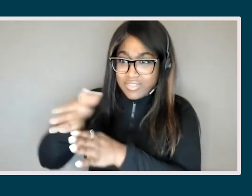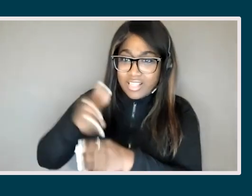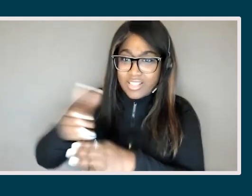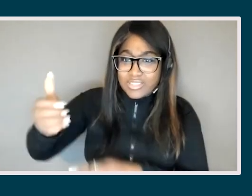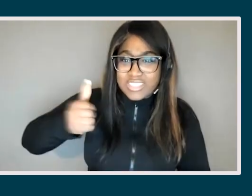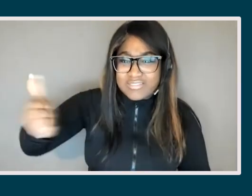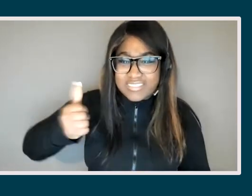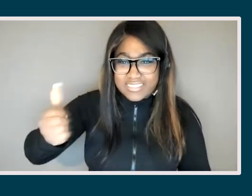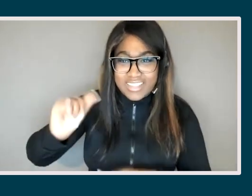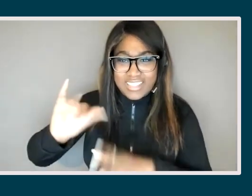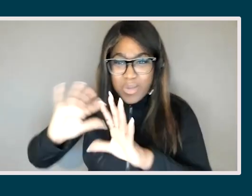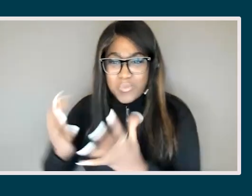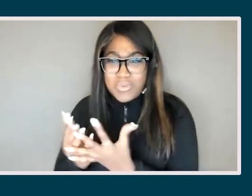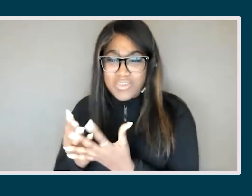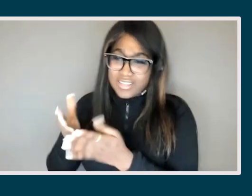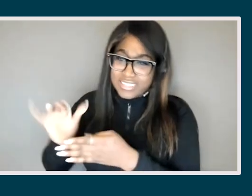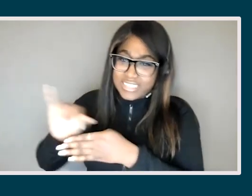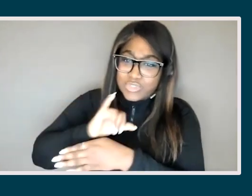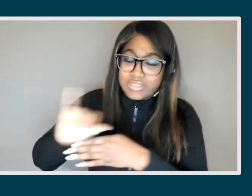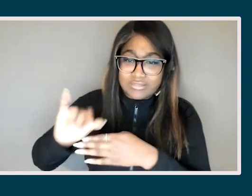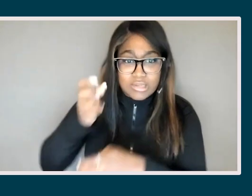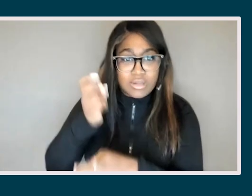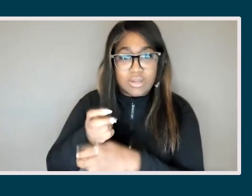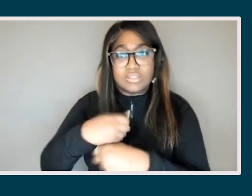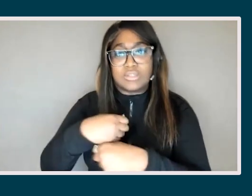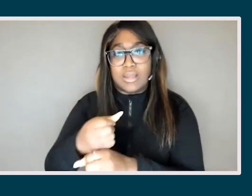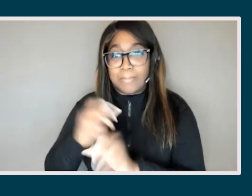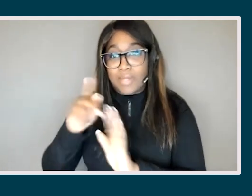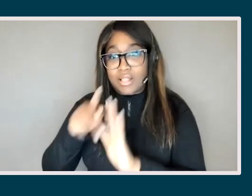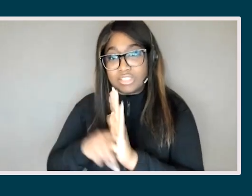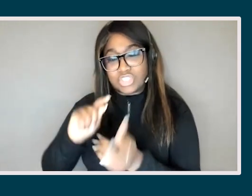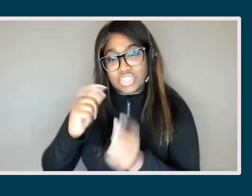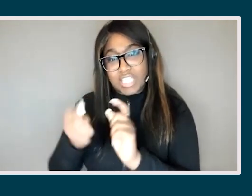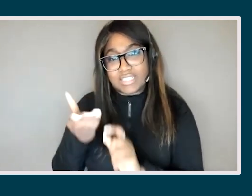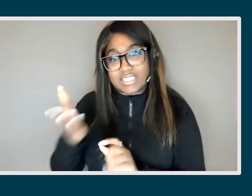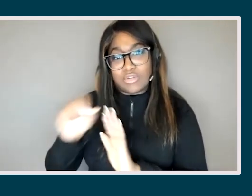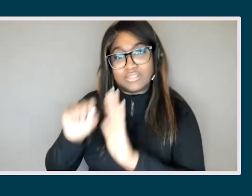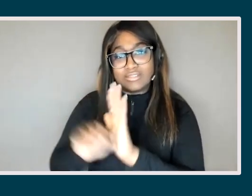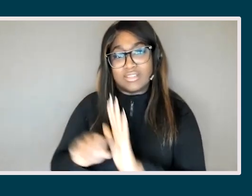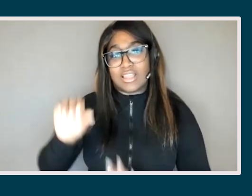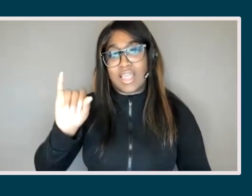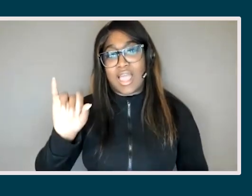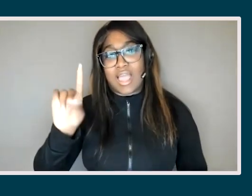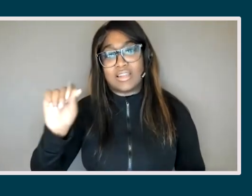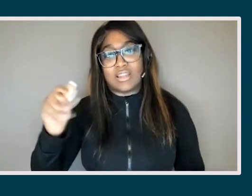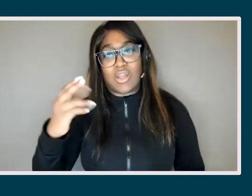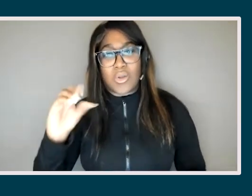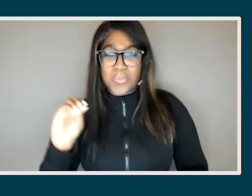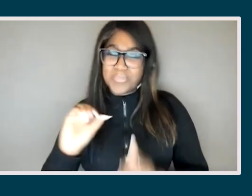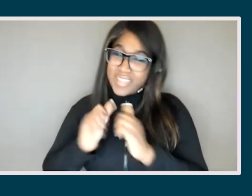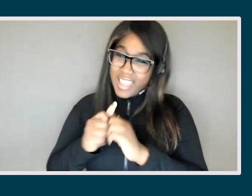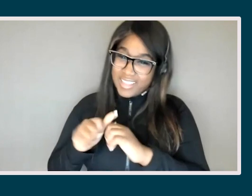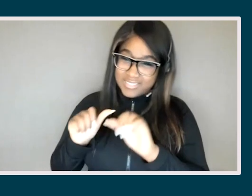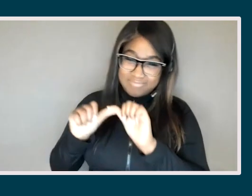it's hard creating policy change in Idaho. How do you stay in it? How do you stick